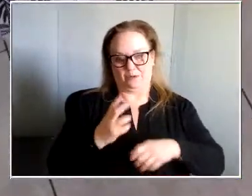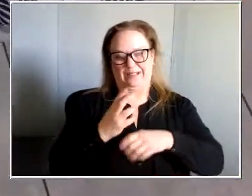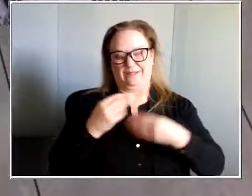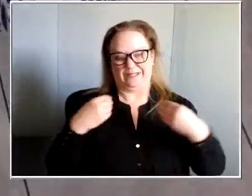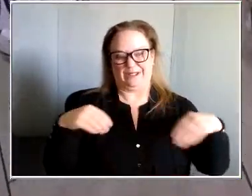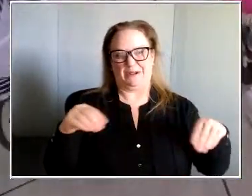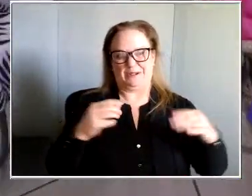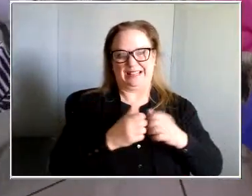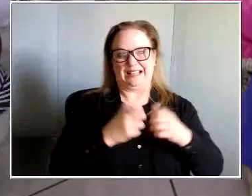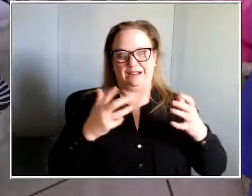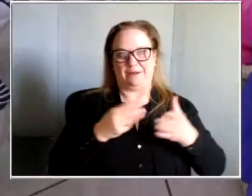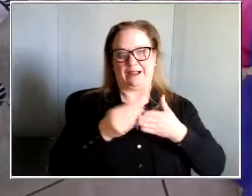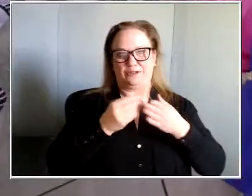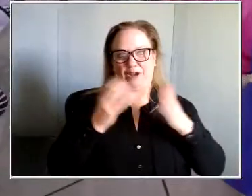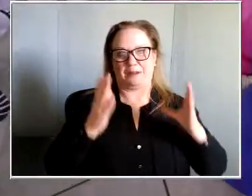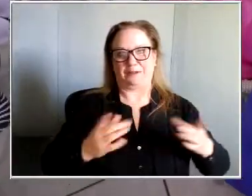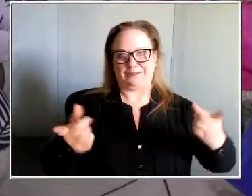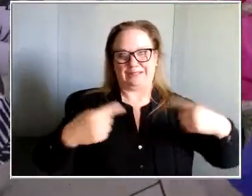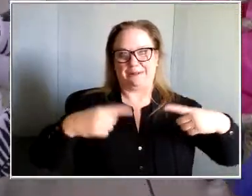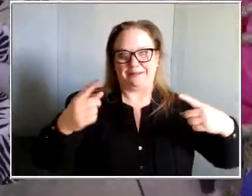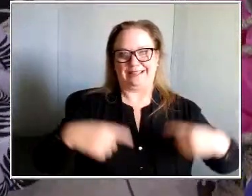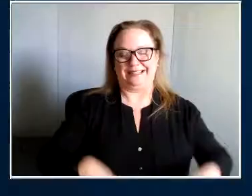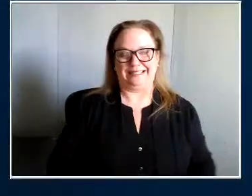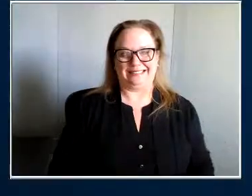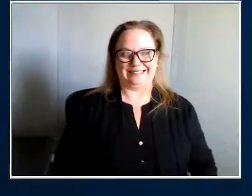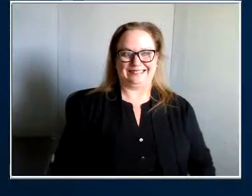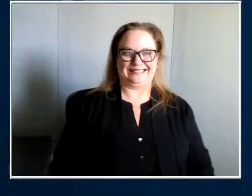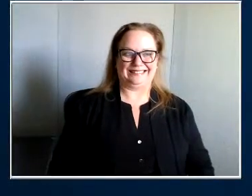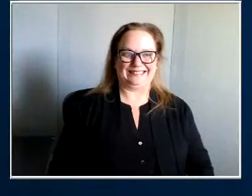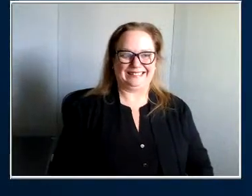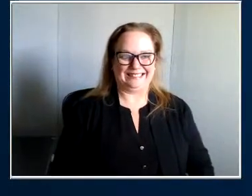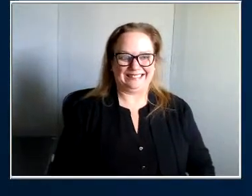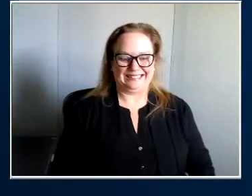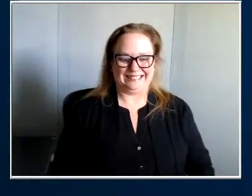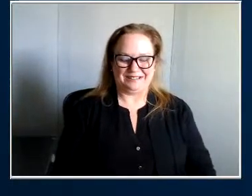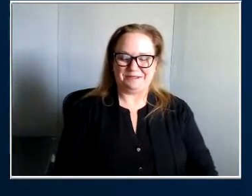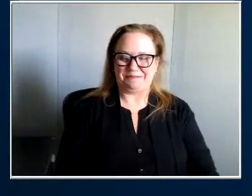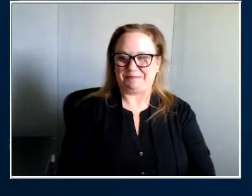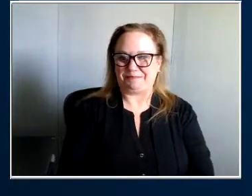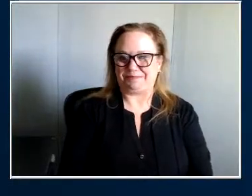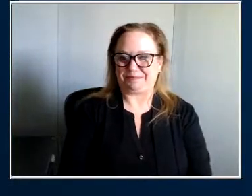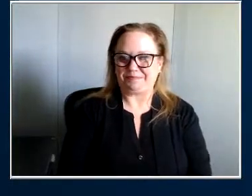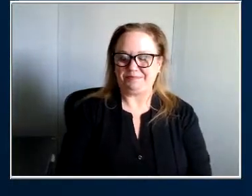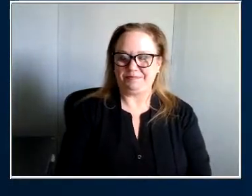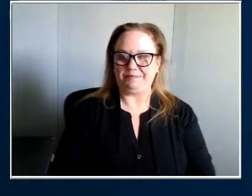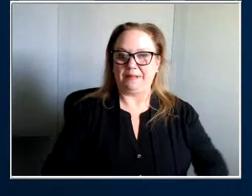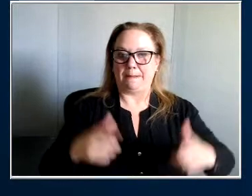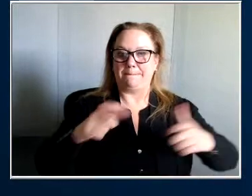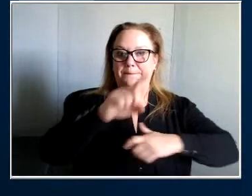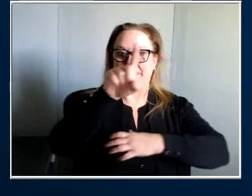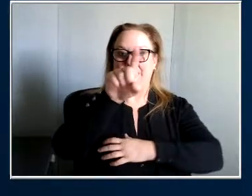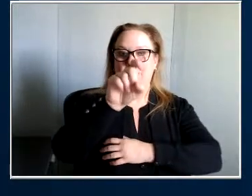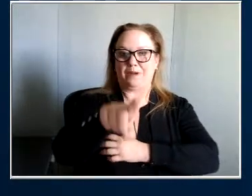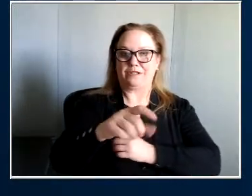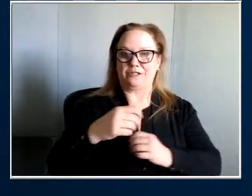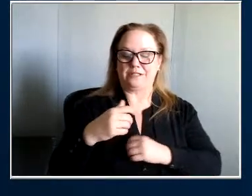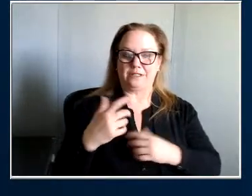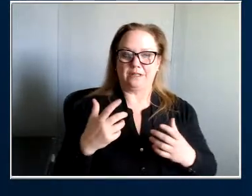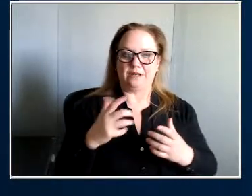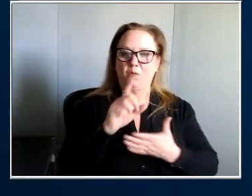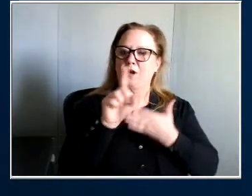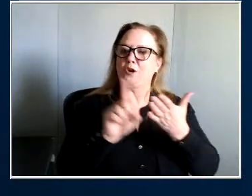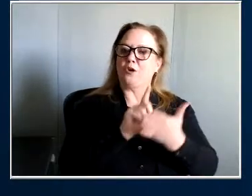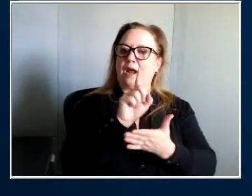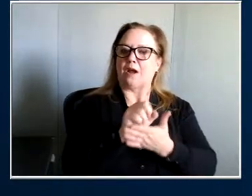have had shoppers. Well, that's awesome. So now one of the big questions I have are, what are the hours